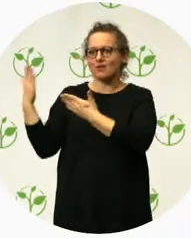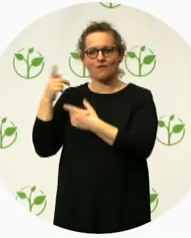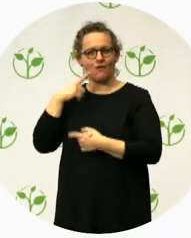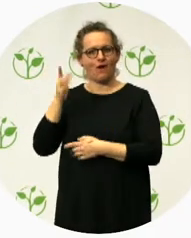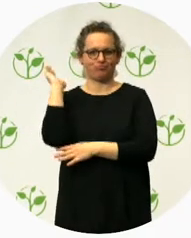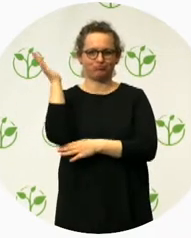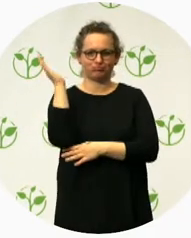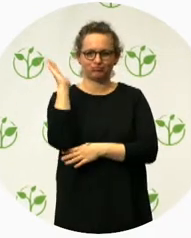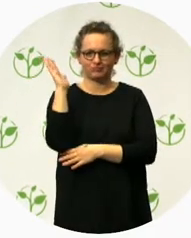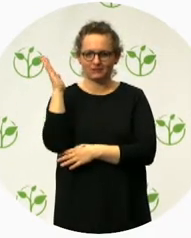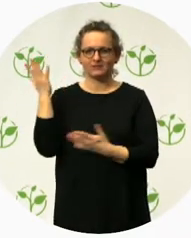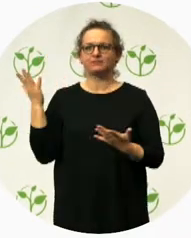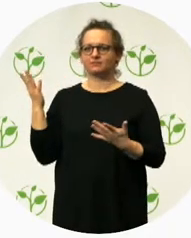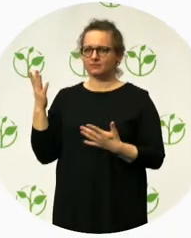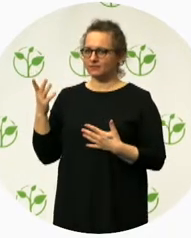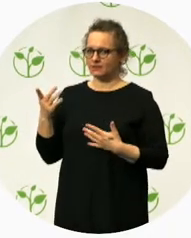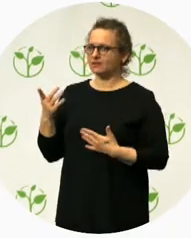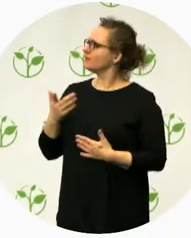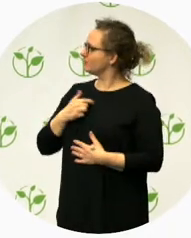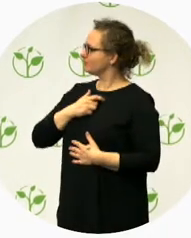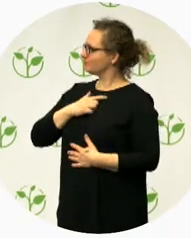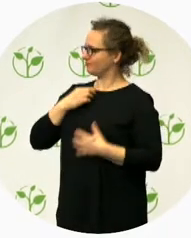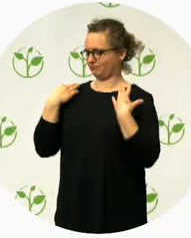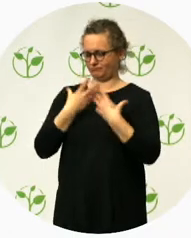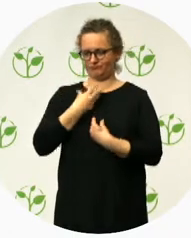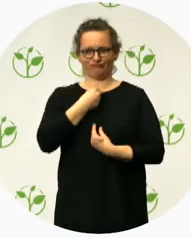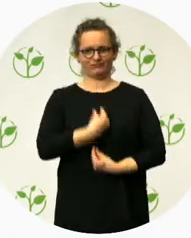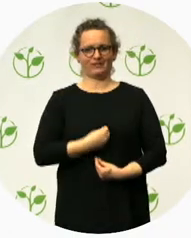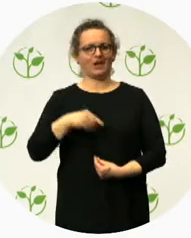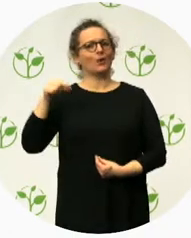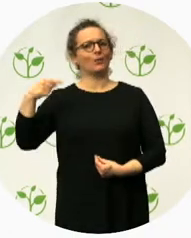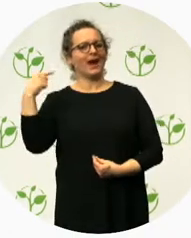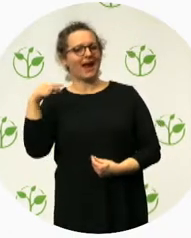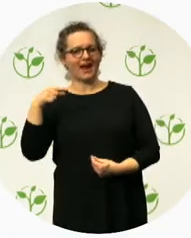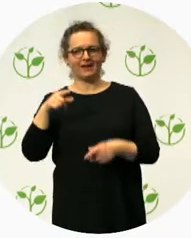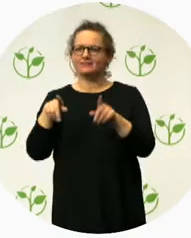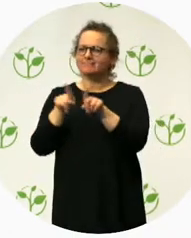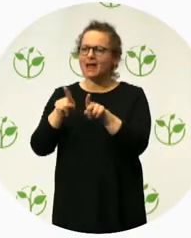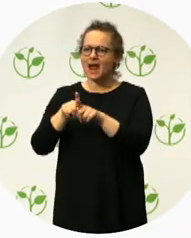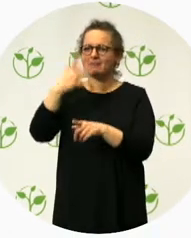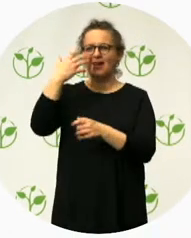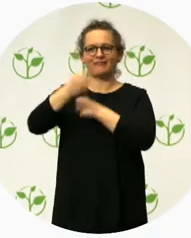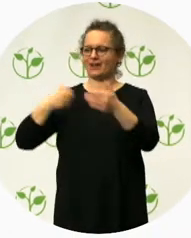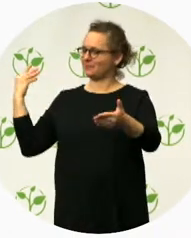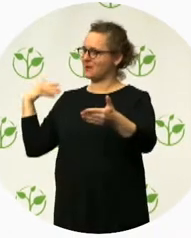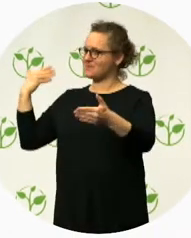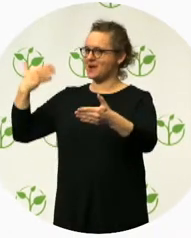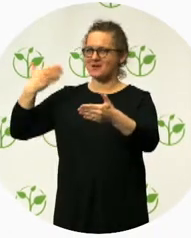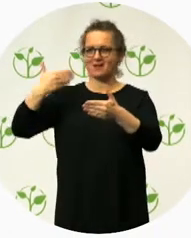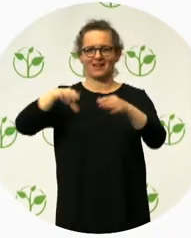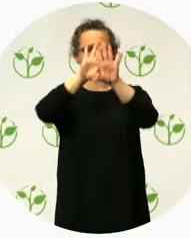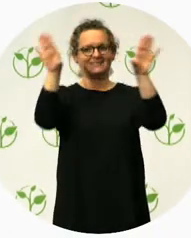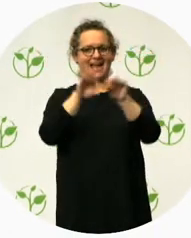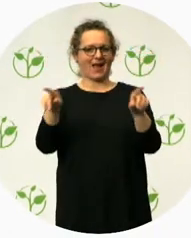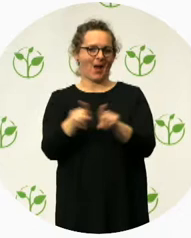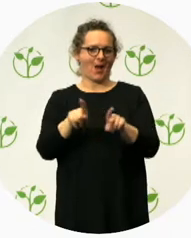me. Every year you do it. Every year. Commitment. So listen, I have a bit of news. I did say to you that we have